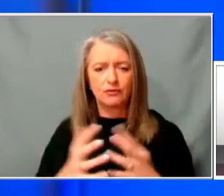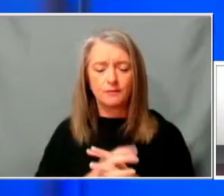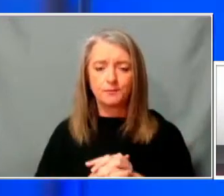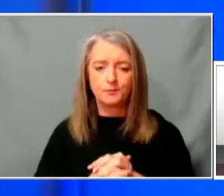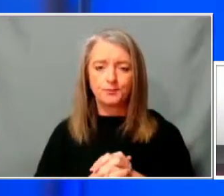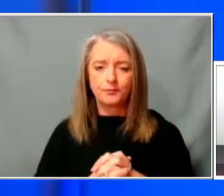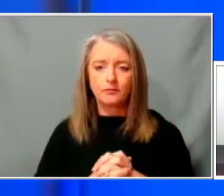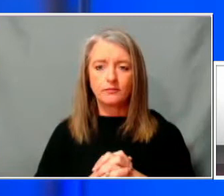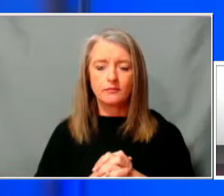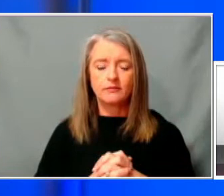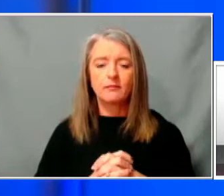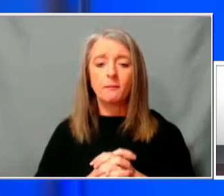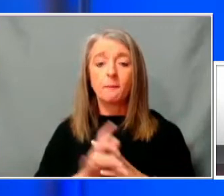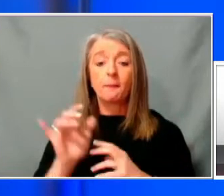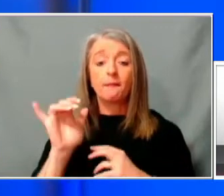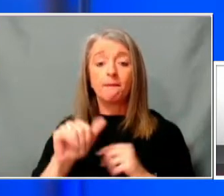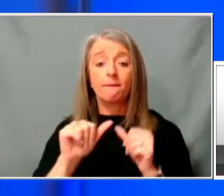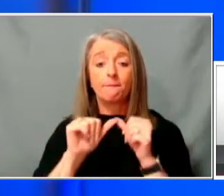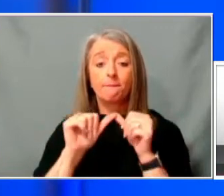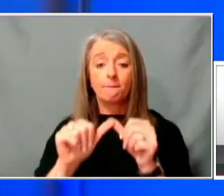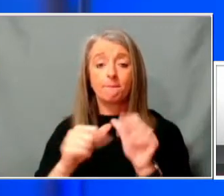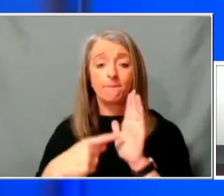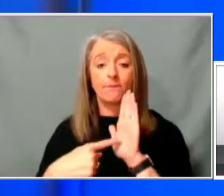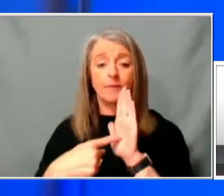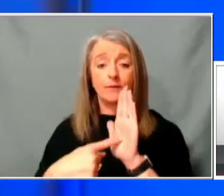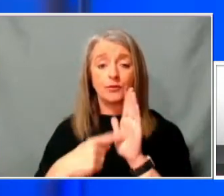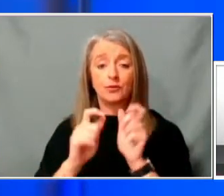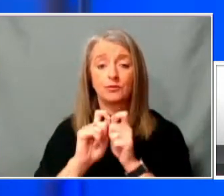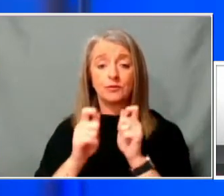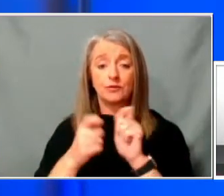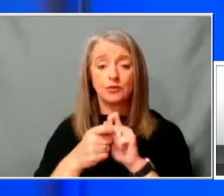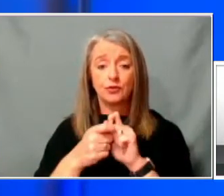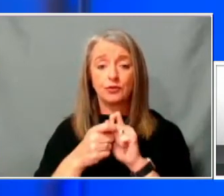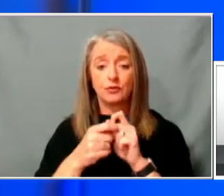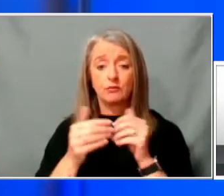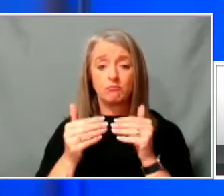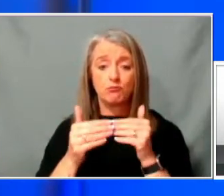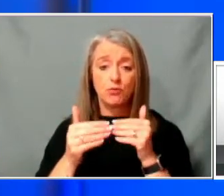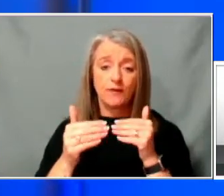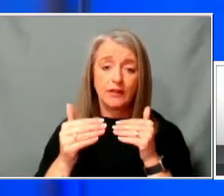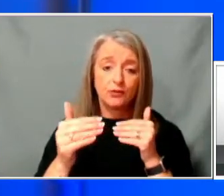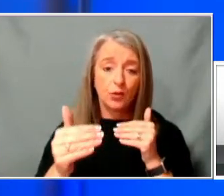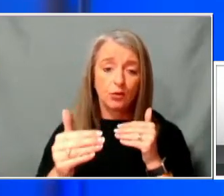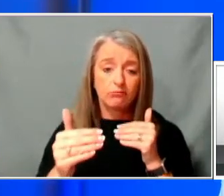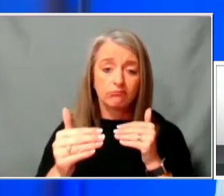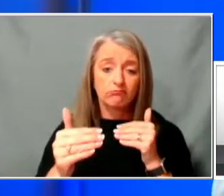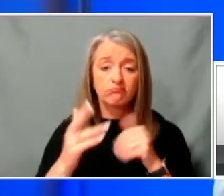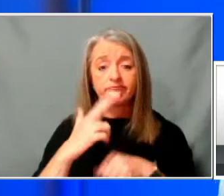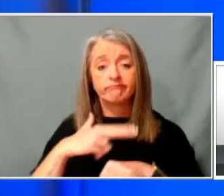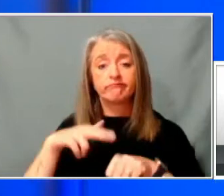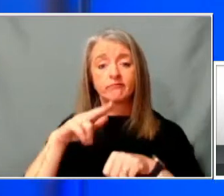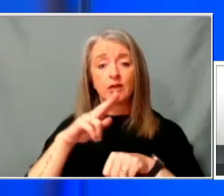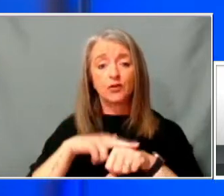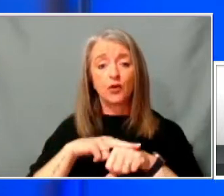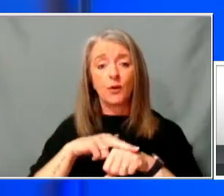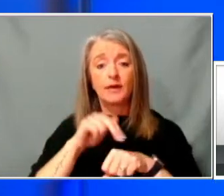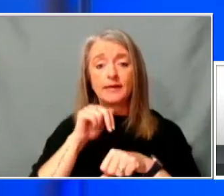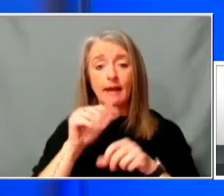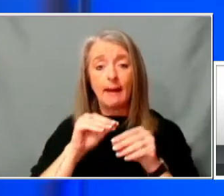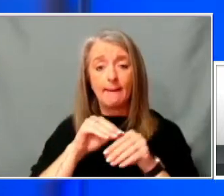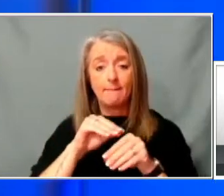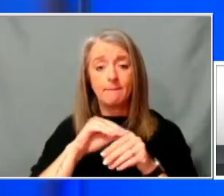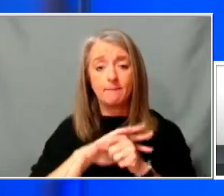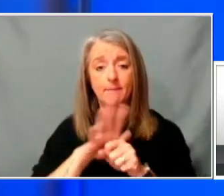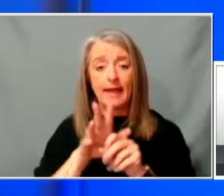it just continues to signify the change of moving towards a normal non-pandemic